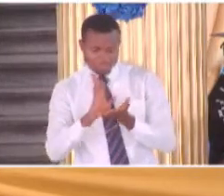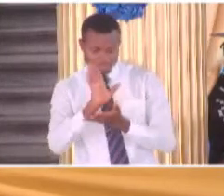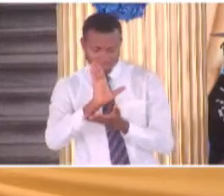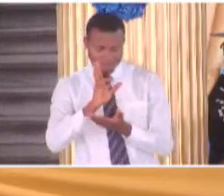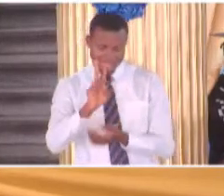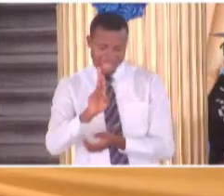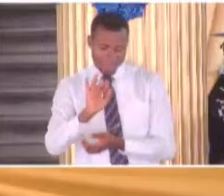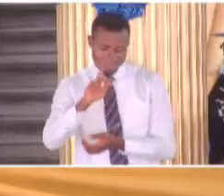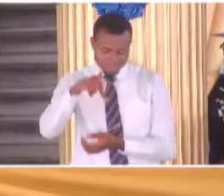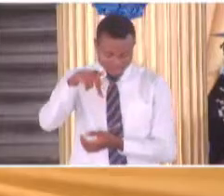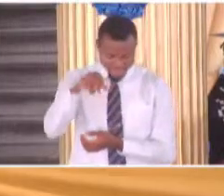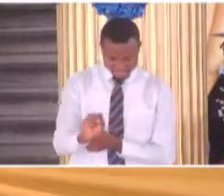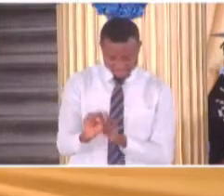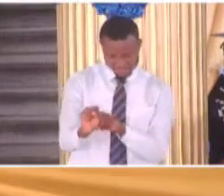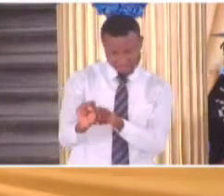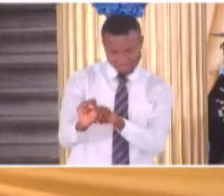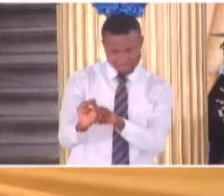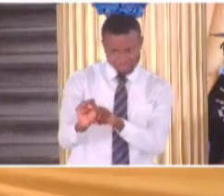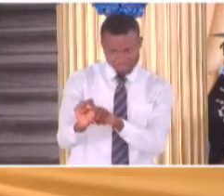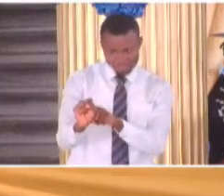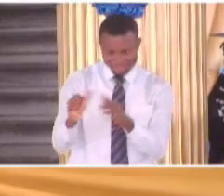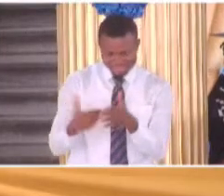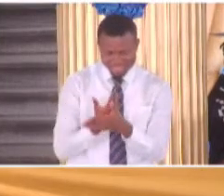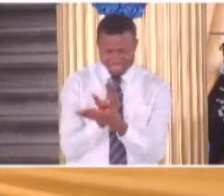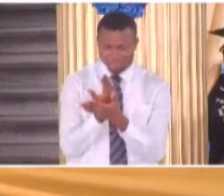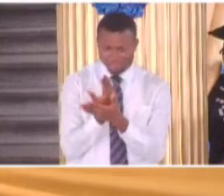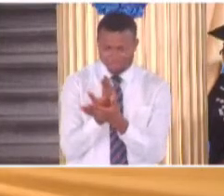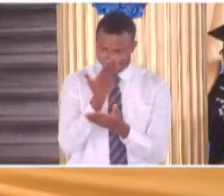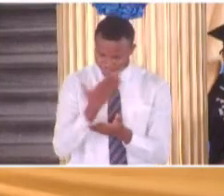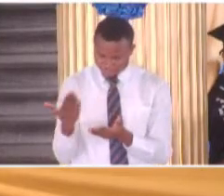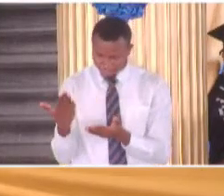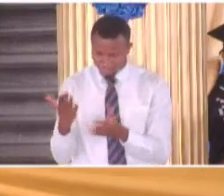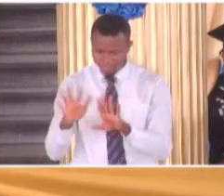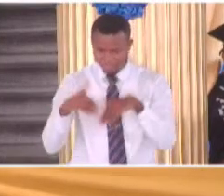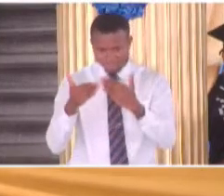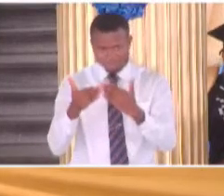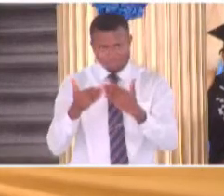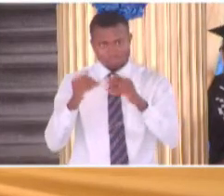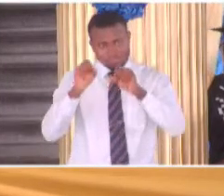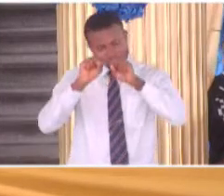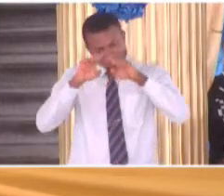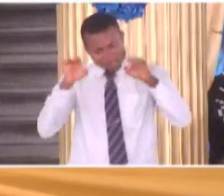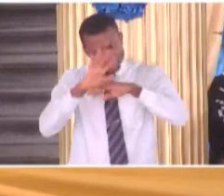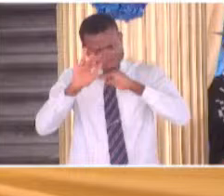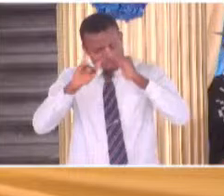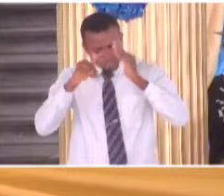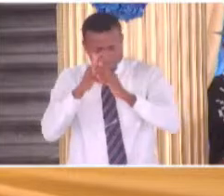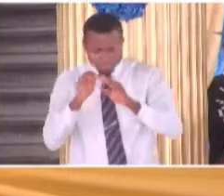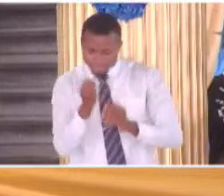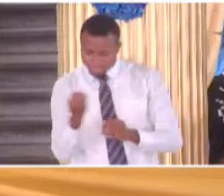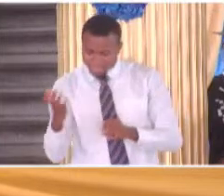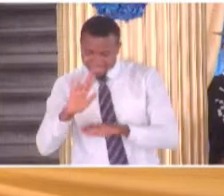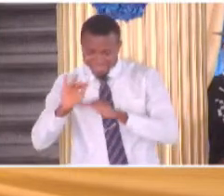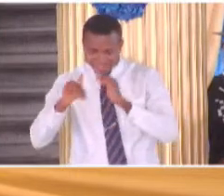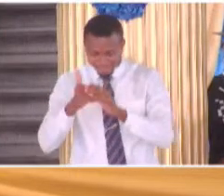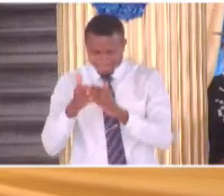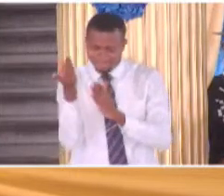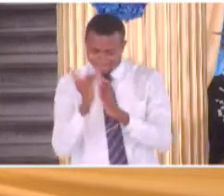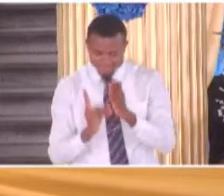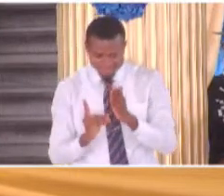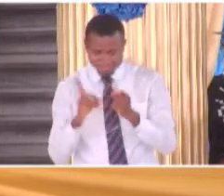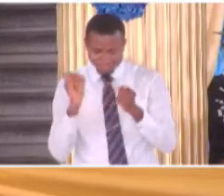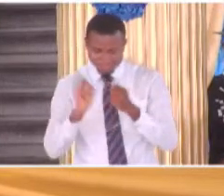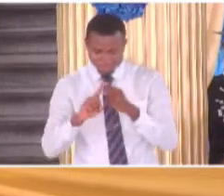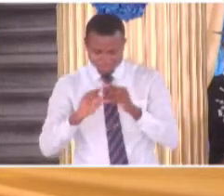REPS. The new facility is fitted with state-of-the-art equipment, which is designed to